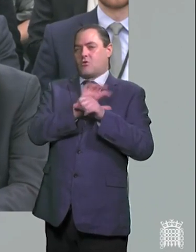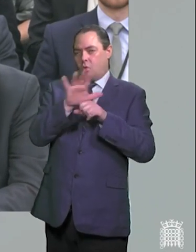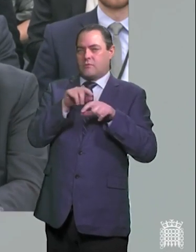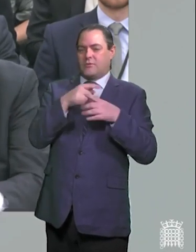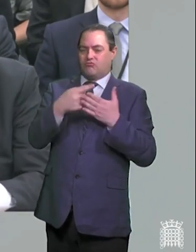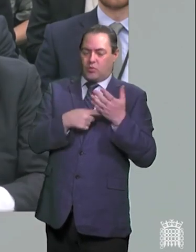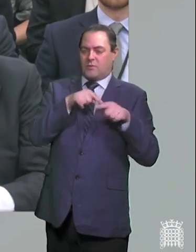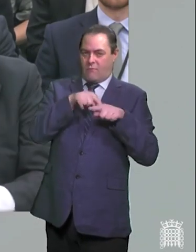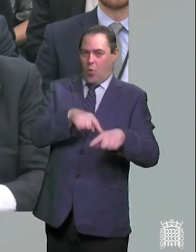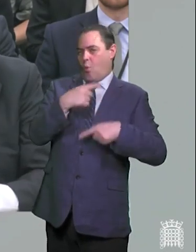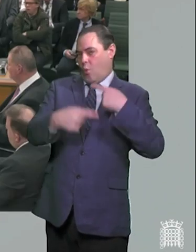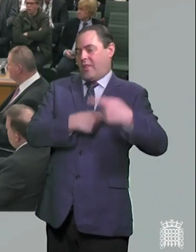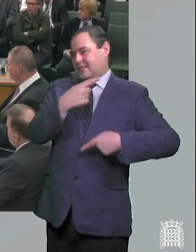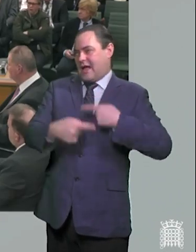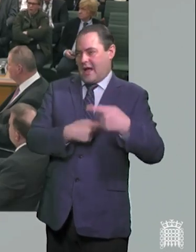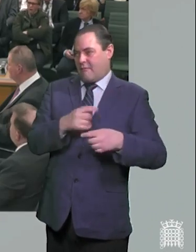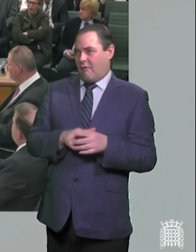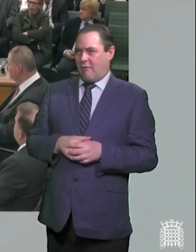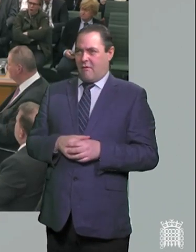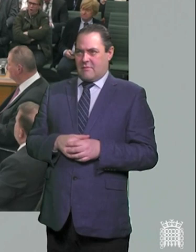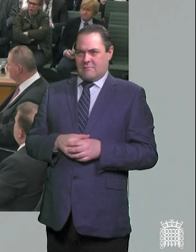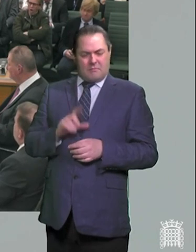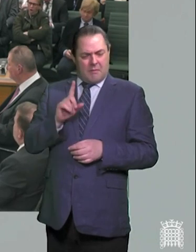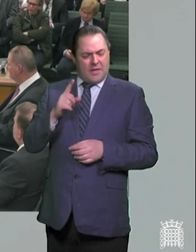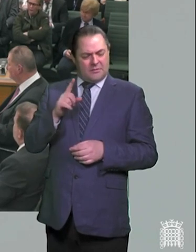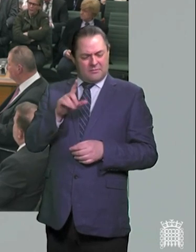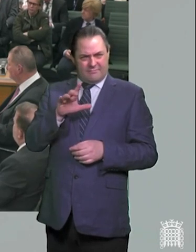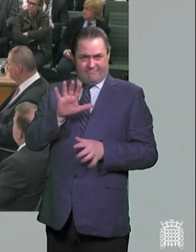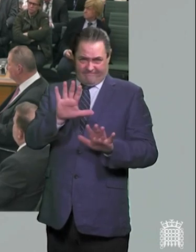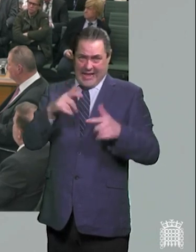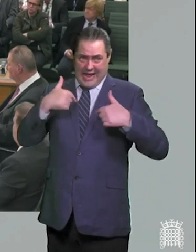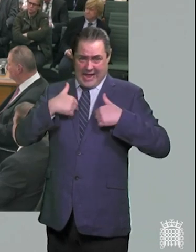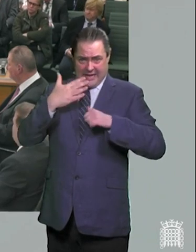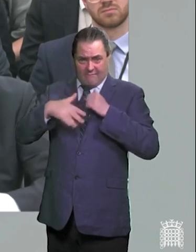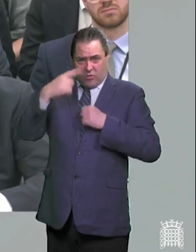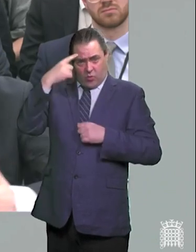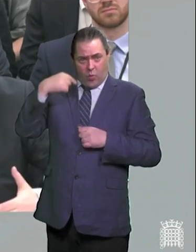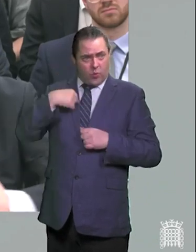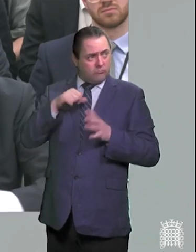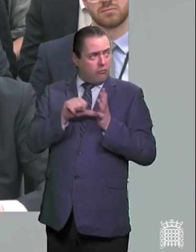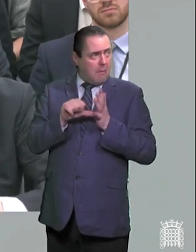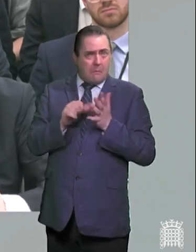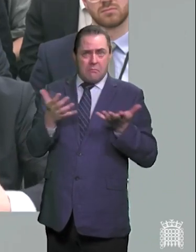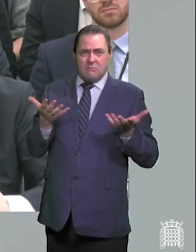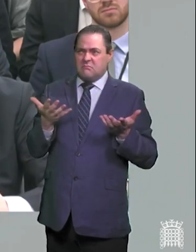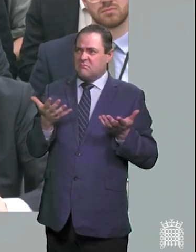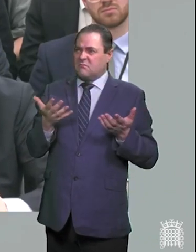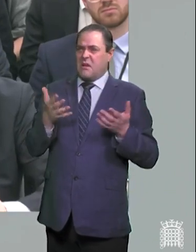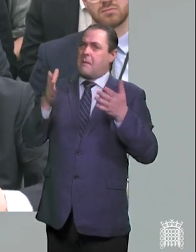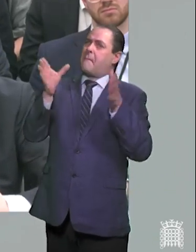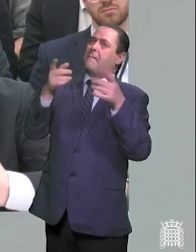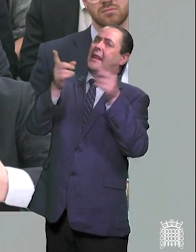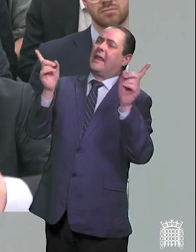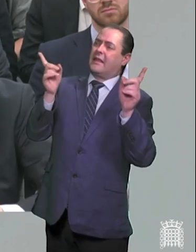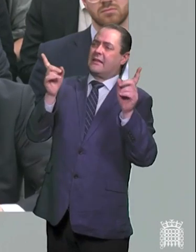all times. But you've got to understand that I didn't think that there was any real distinction from the public's point of